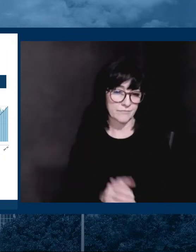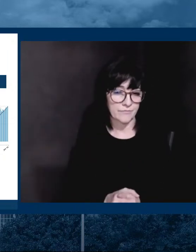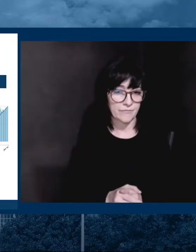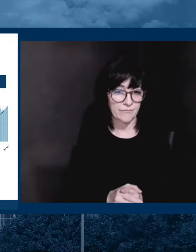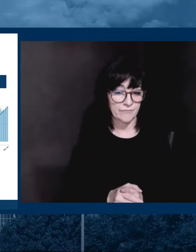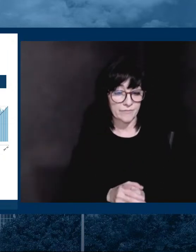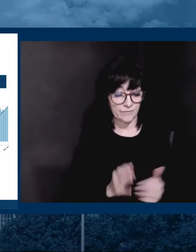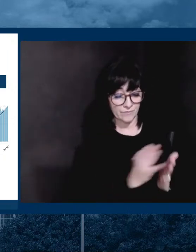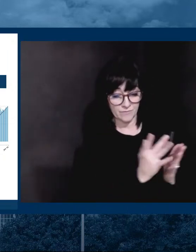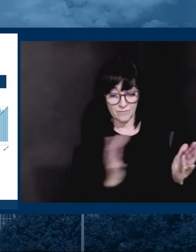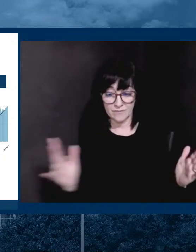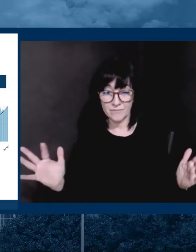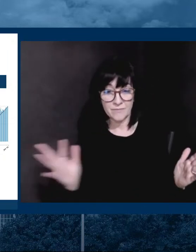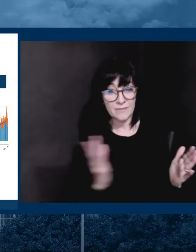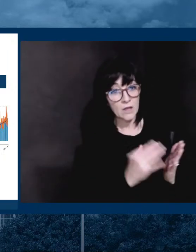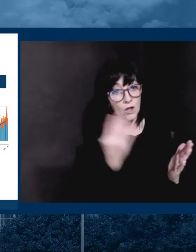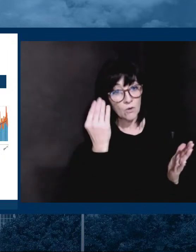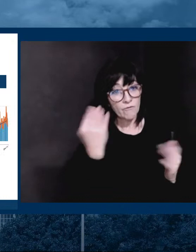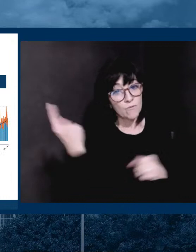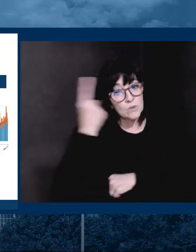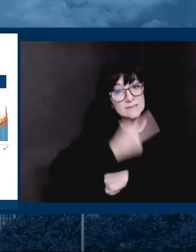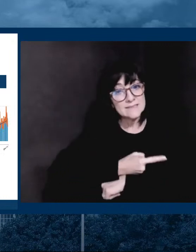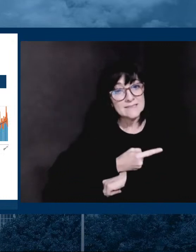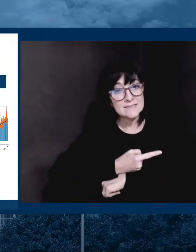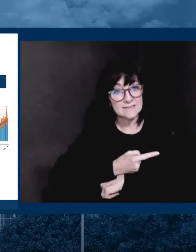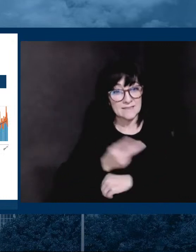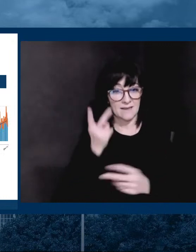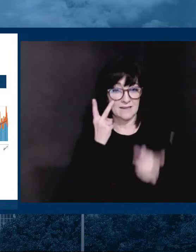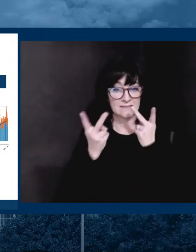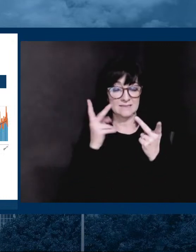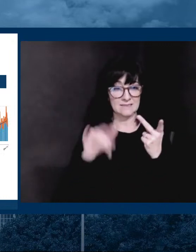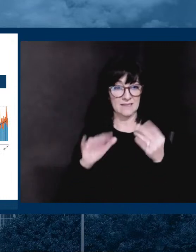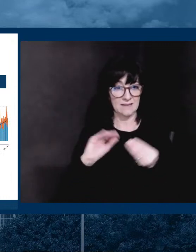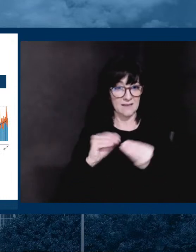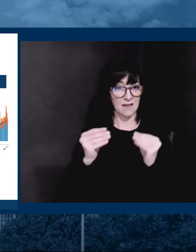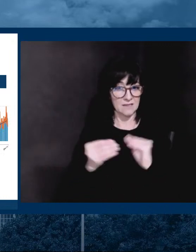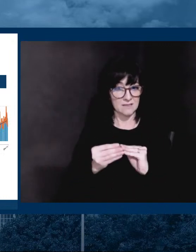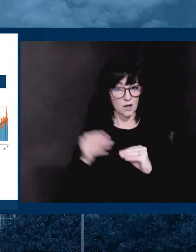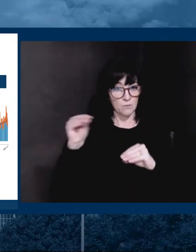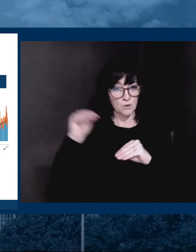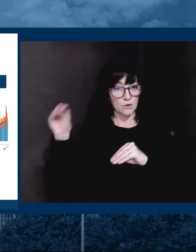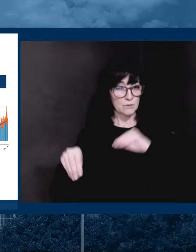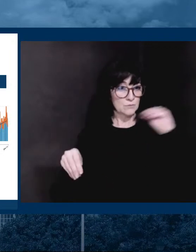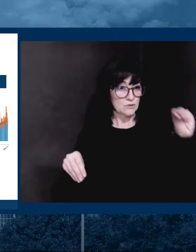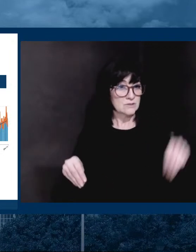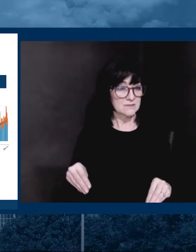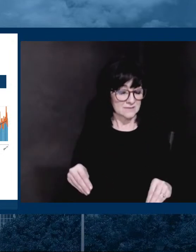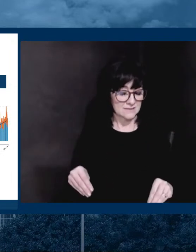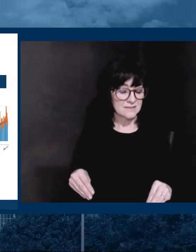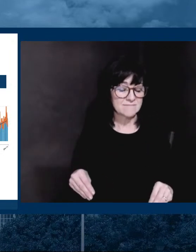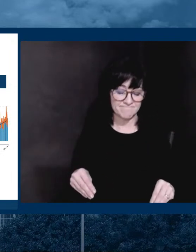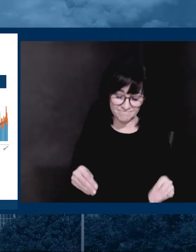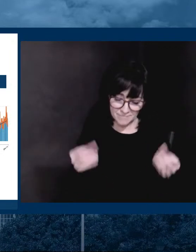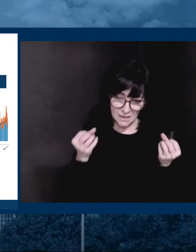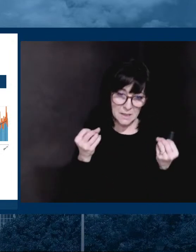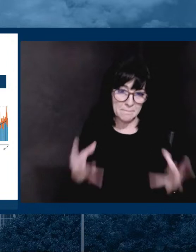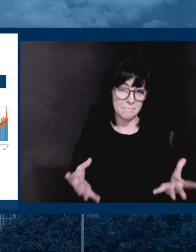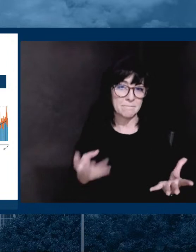view on positive cases, again, you see those peaks and valleys on the day-to-day numbers. A lot of that is